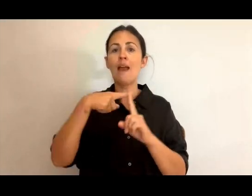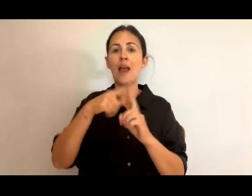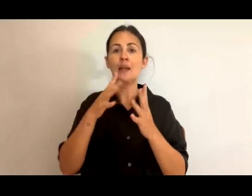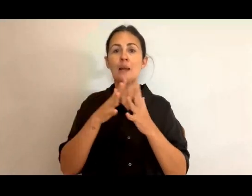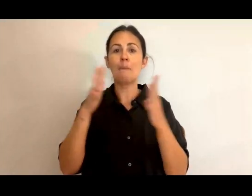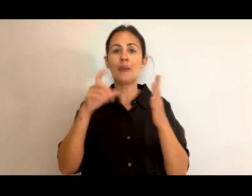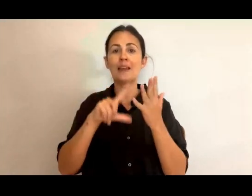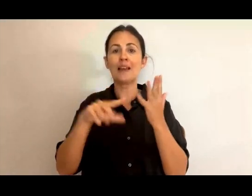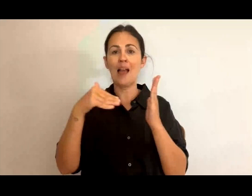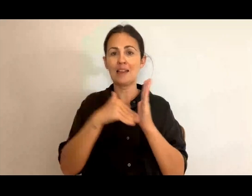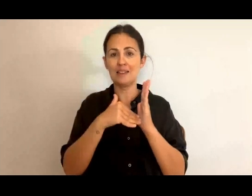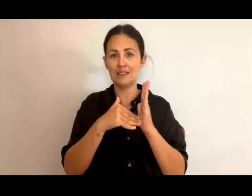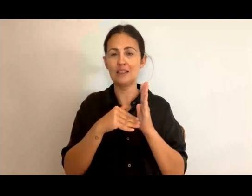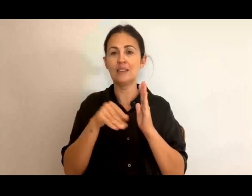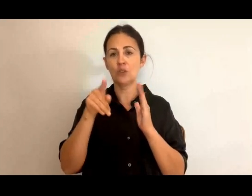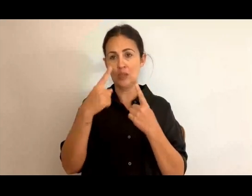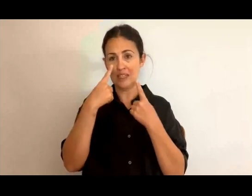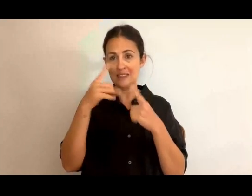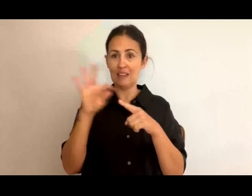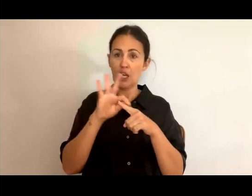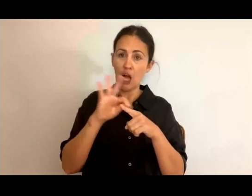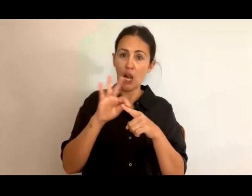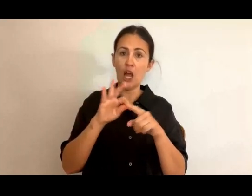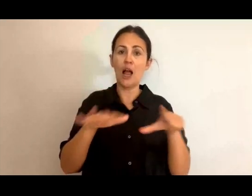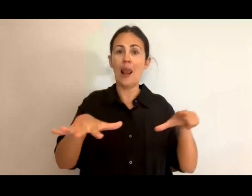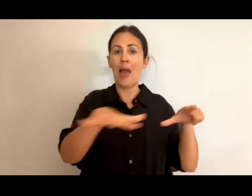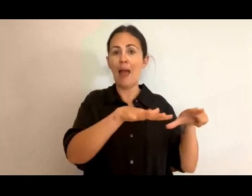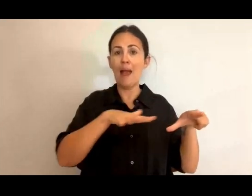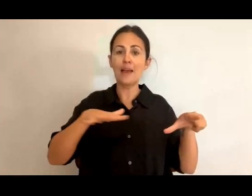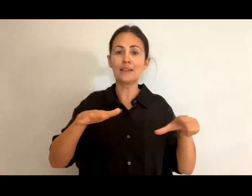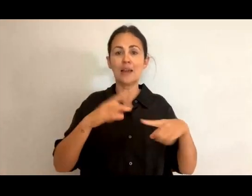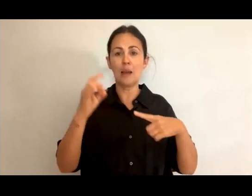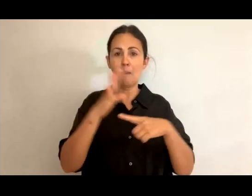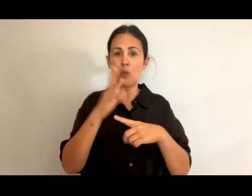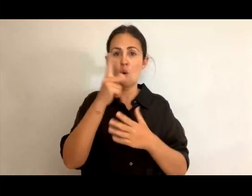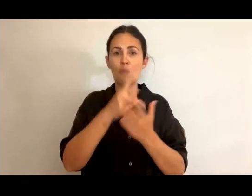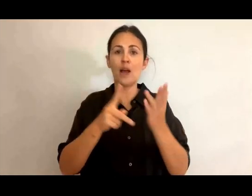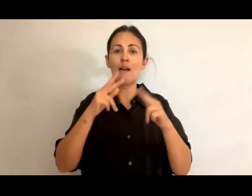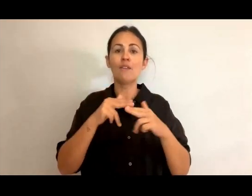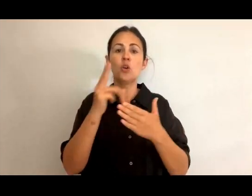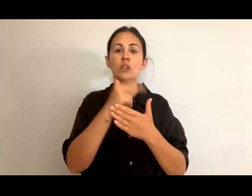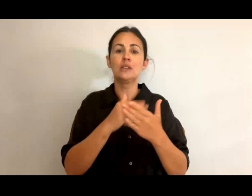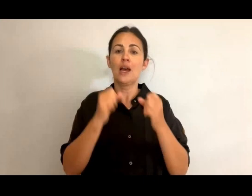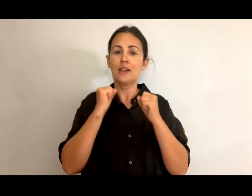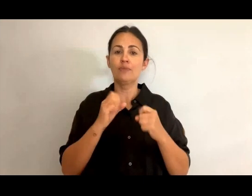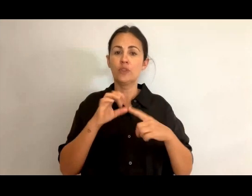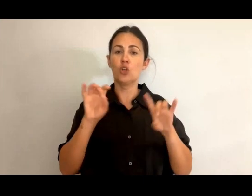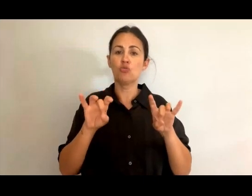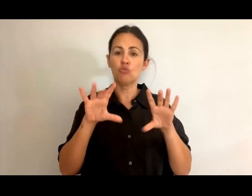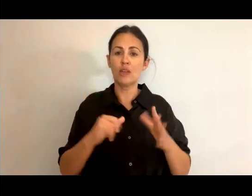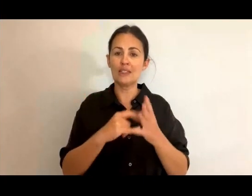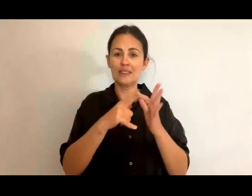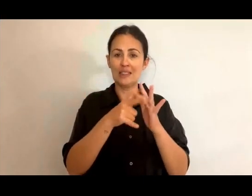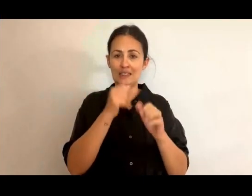in the landscape was a crucial part of designing a recognisably Australian setting, and for this I looked to artists like Albert Namatjira.